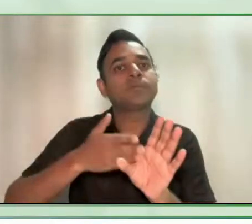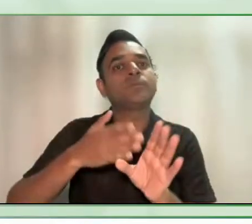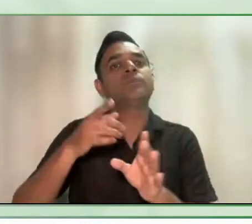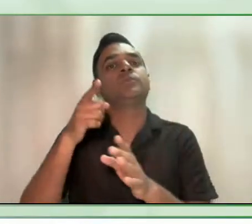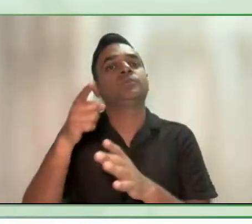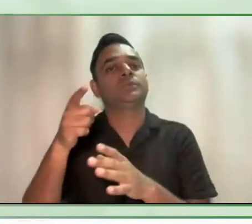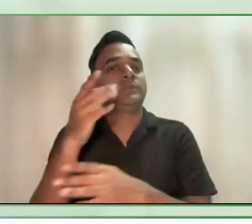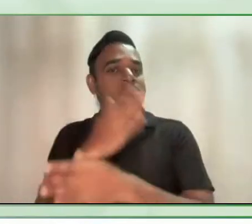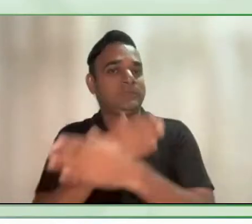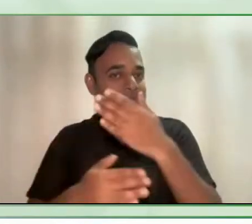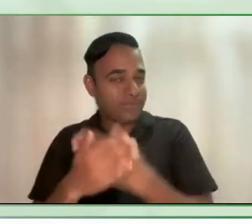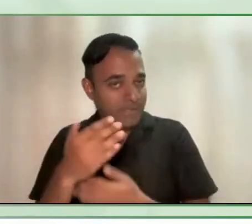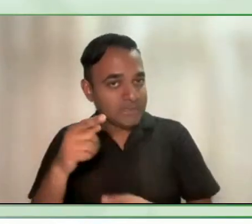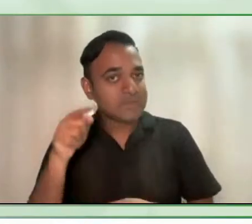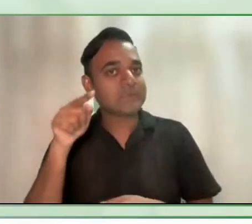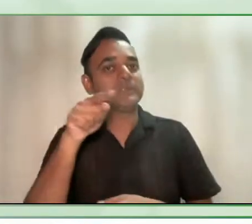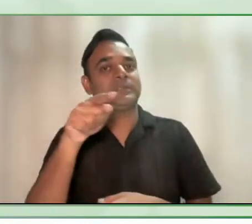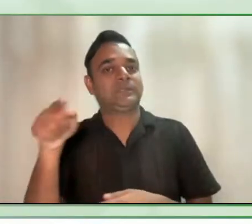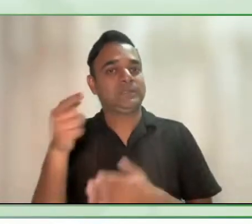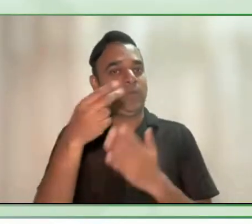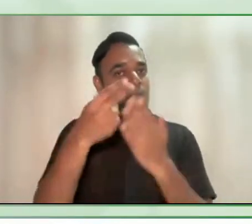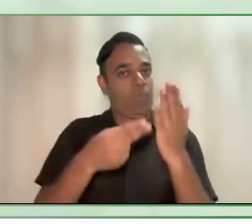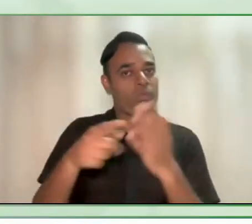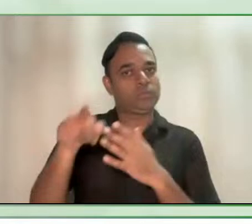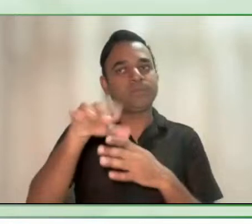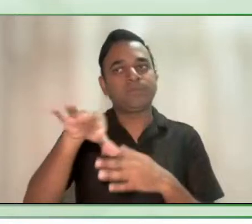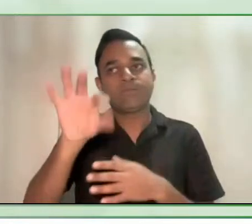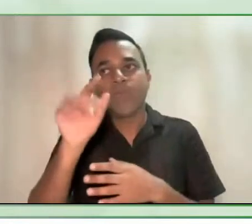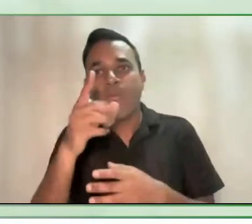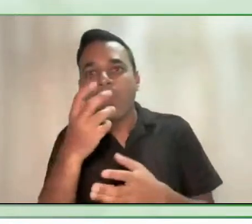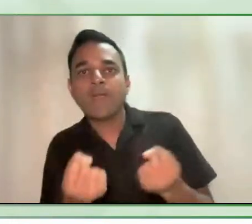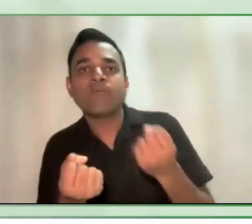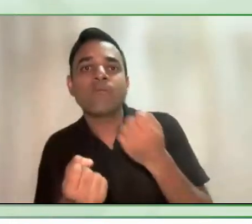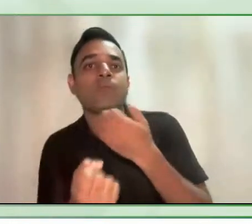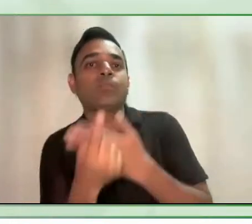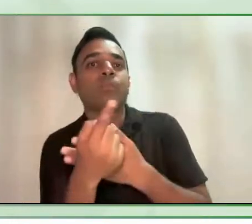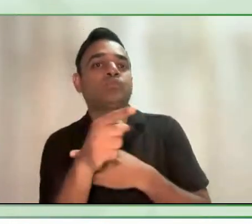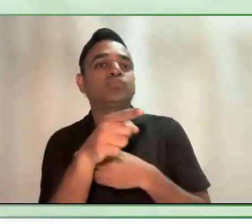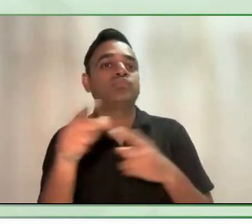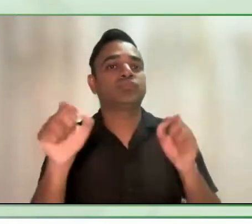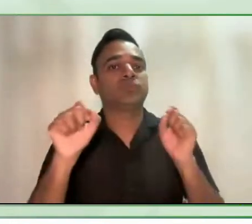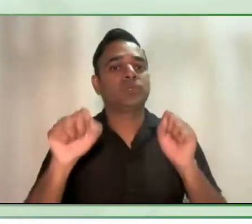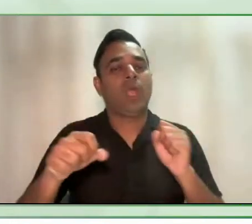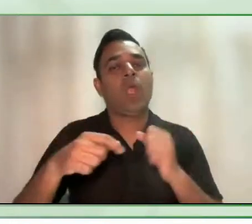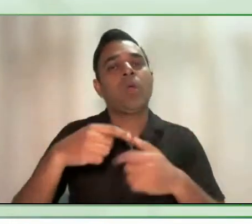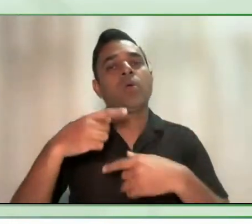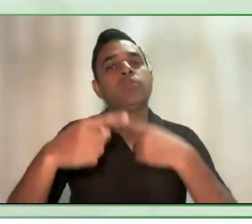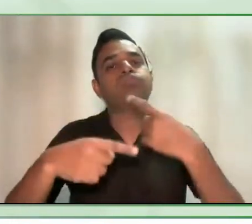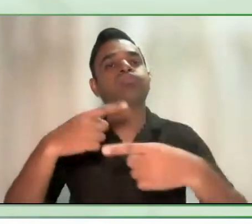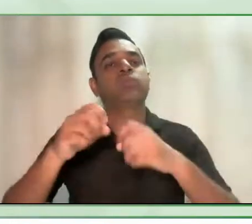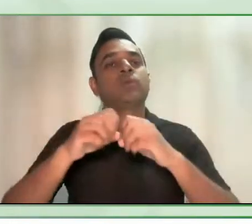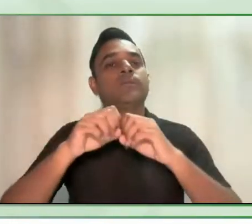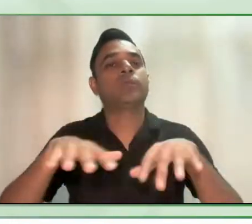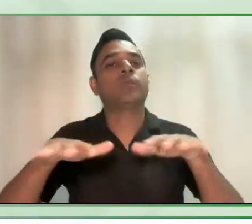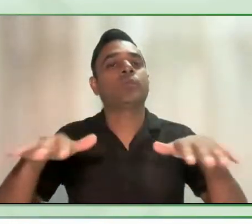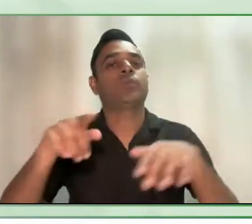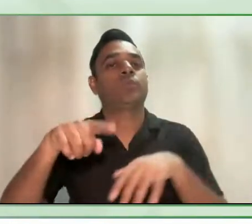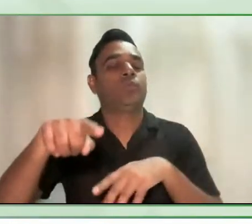mean, how many people did you reach out in this project? Who are the partners?